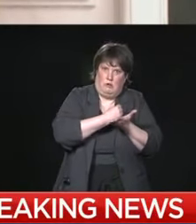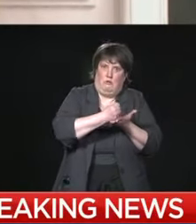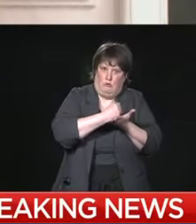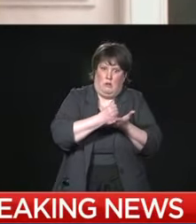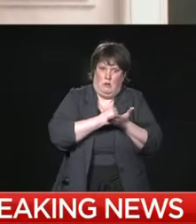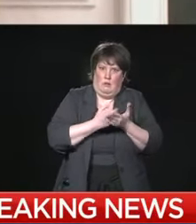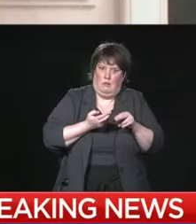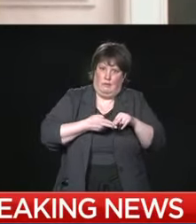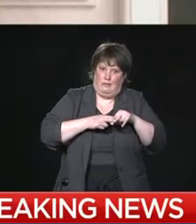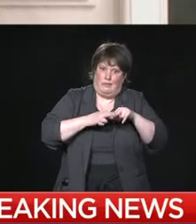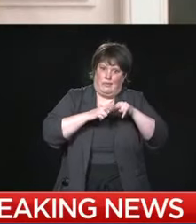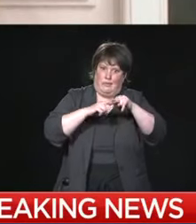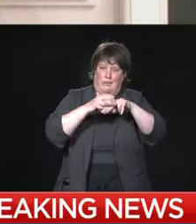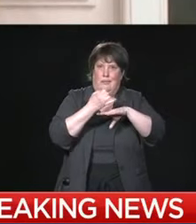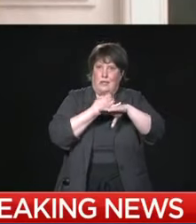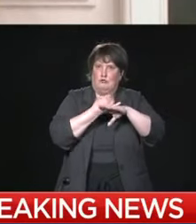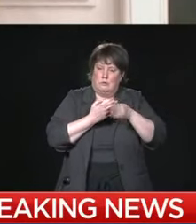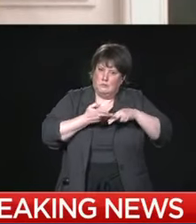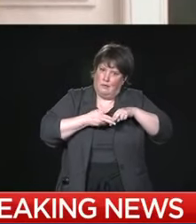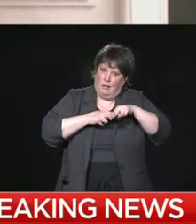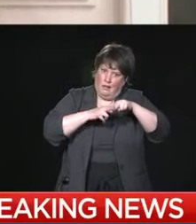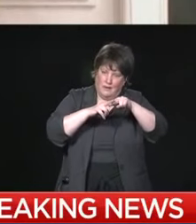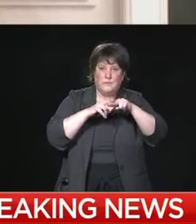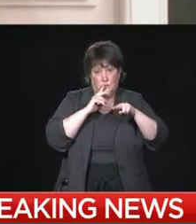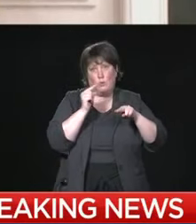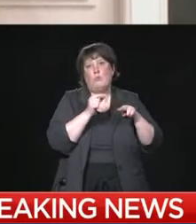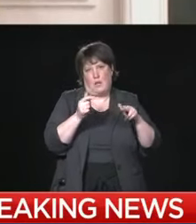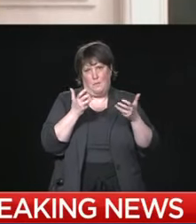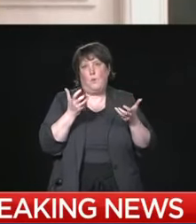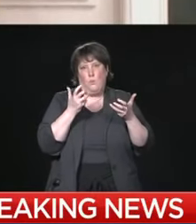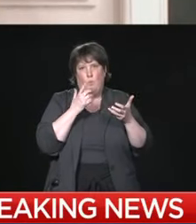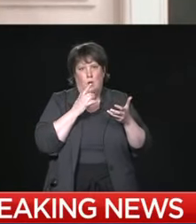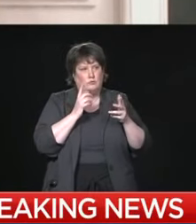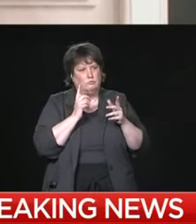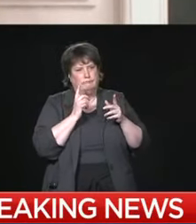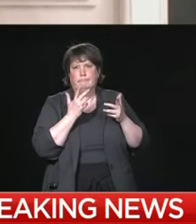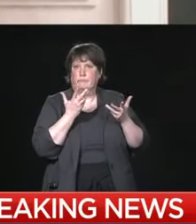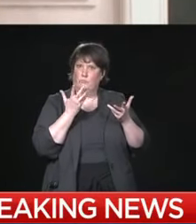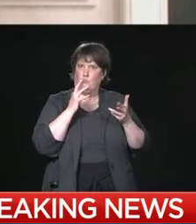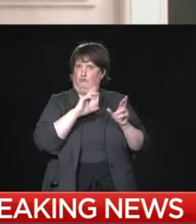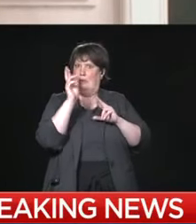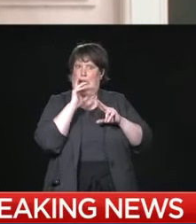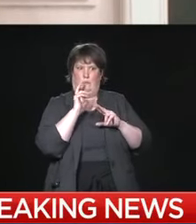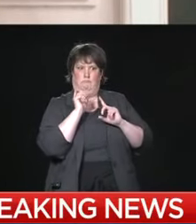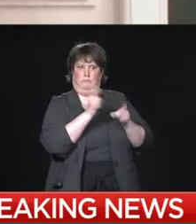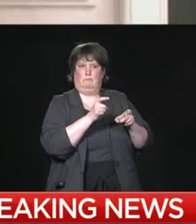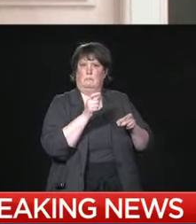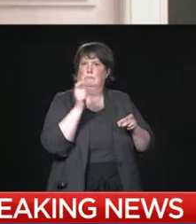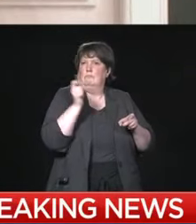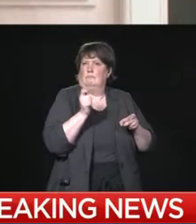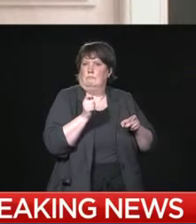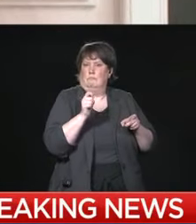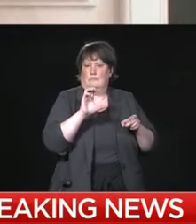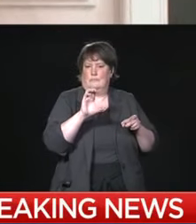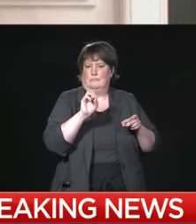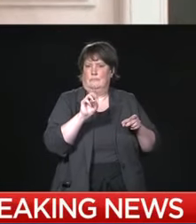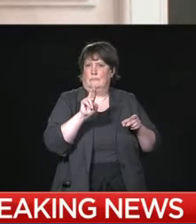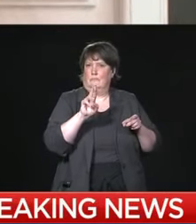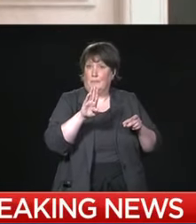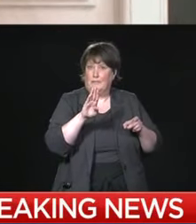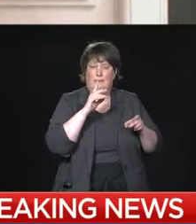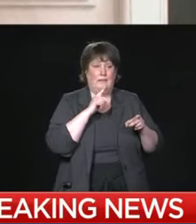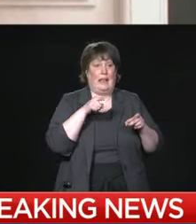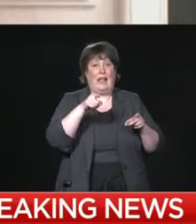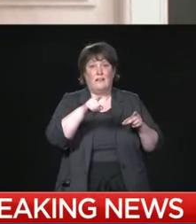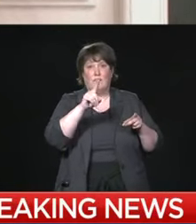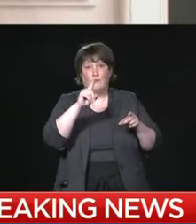this crisis, and so we will be helping out through the CRB and the Canada Emergency Wage